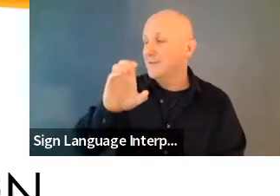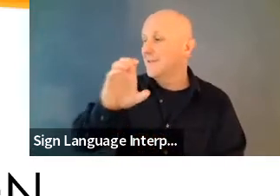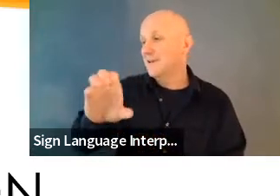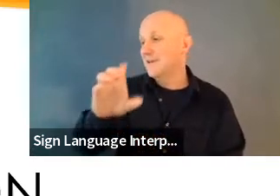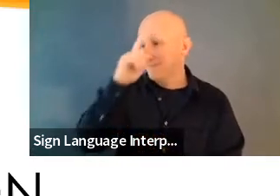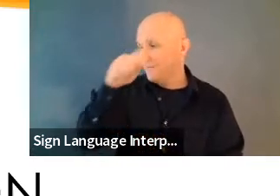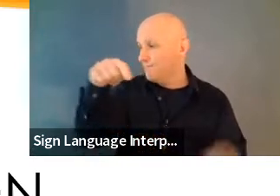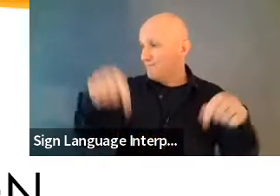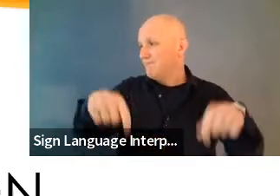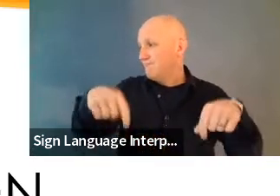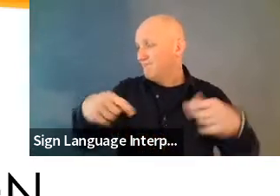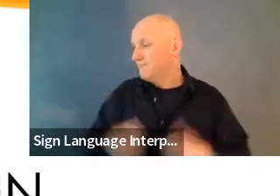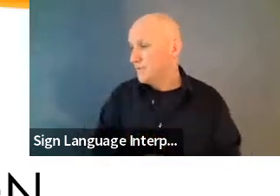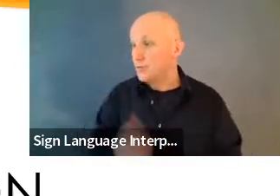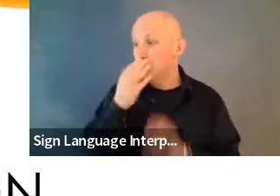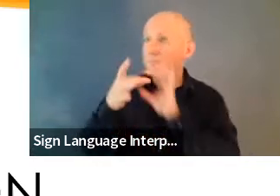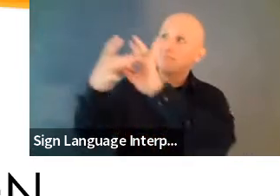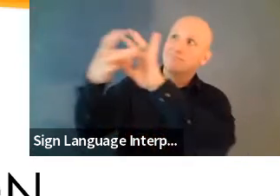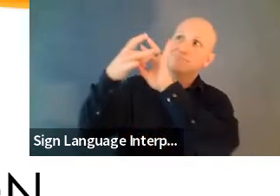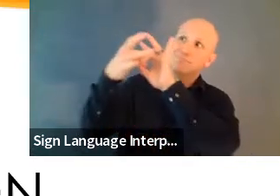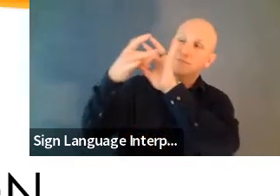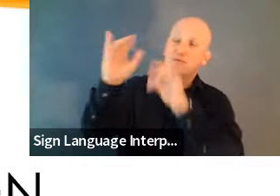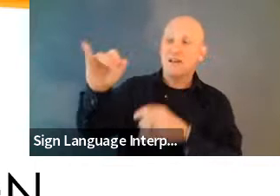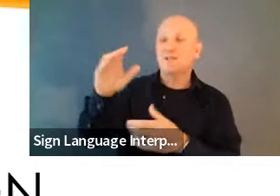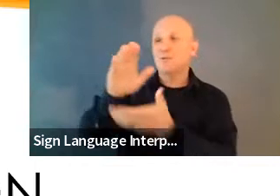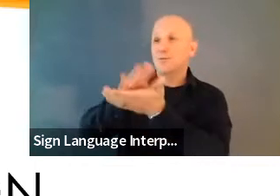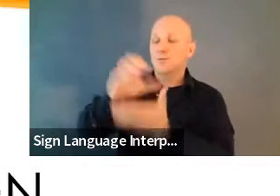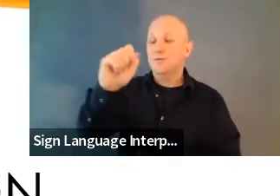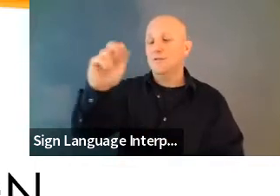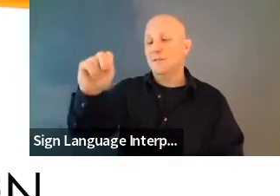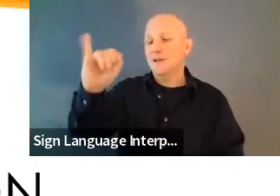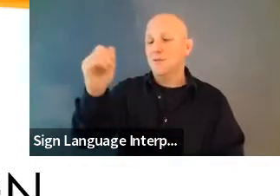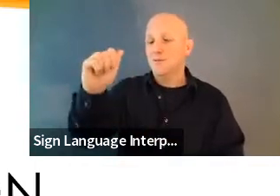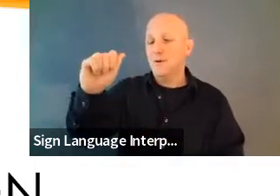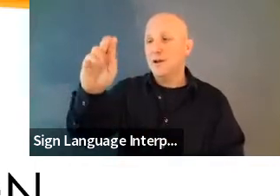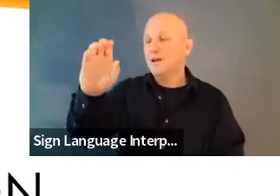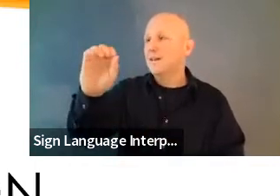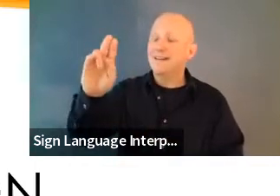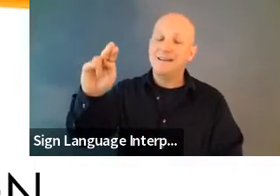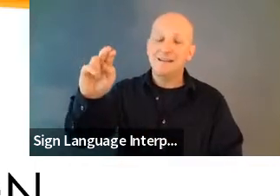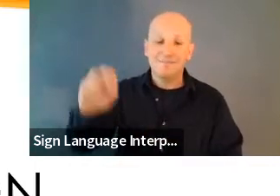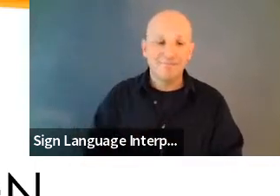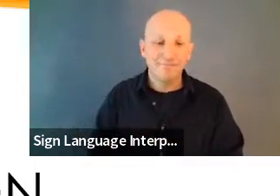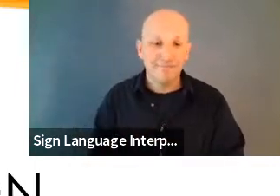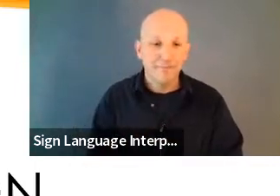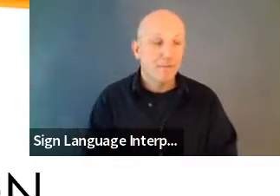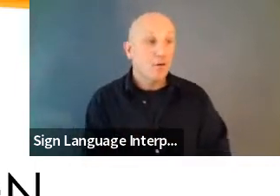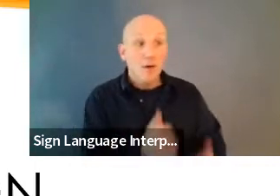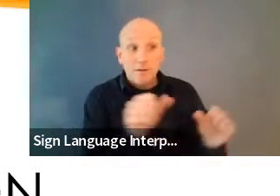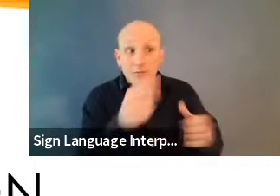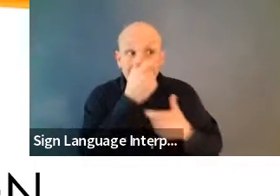relationship. Yeah, absolutely. If has students interested in working with the New American Legal Clinic, which is focused